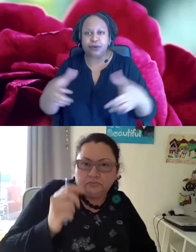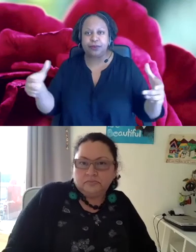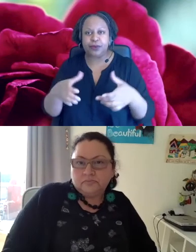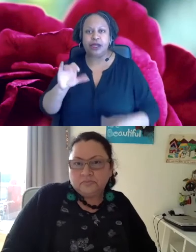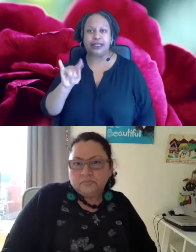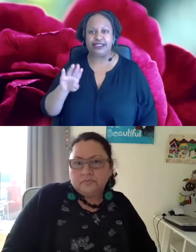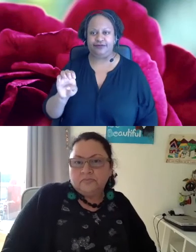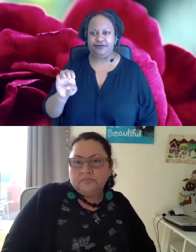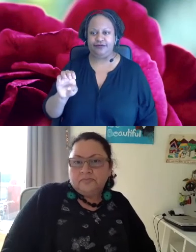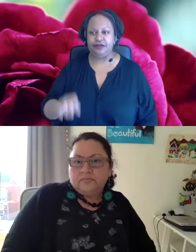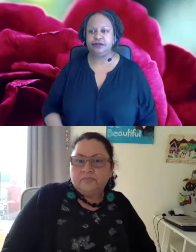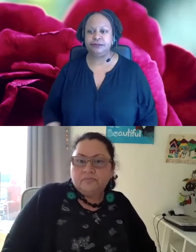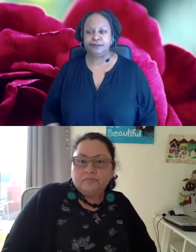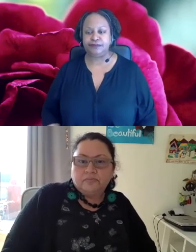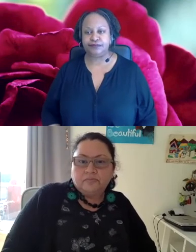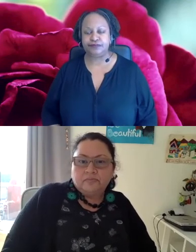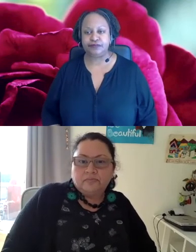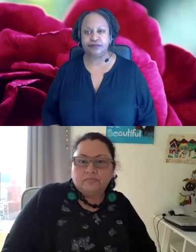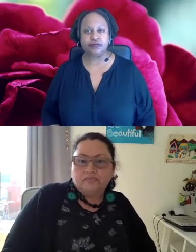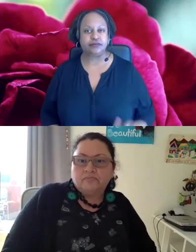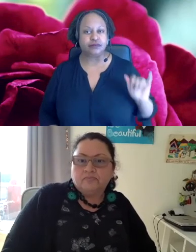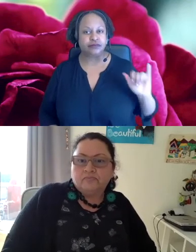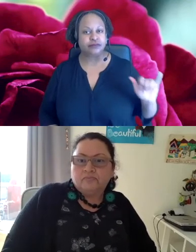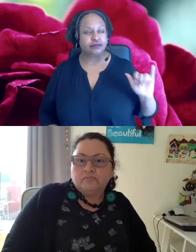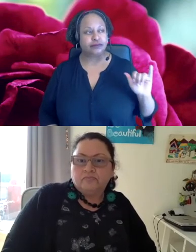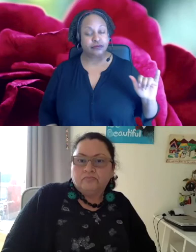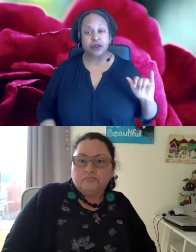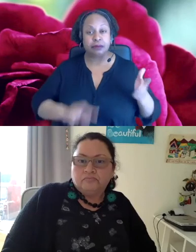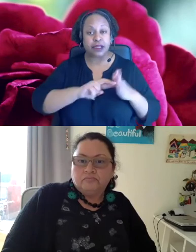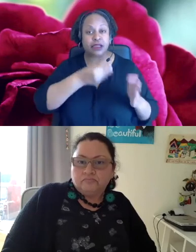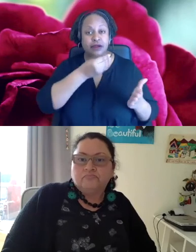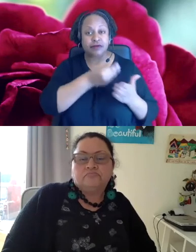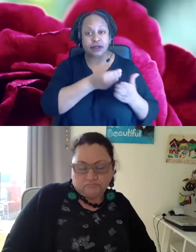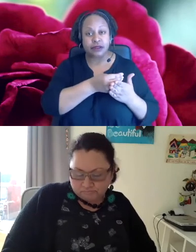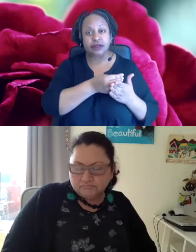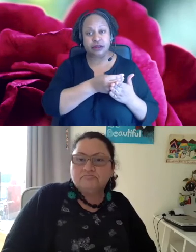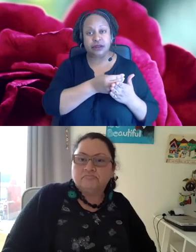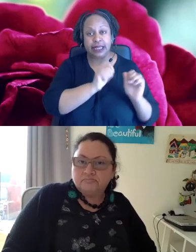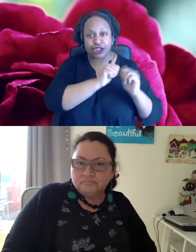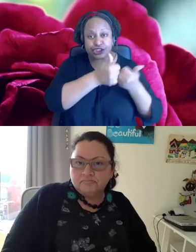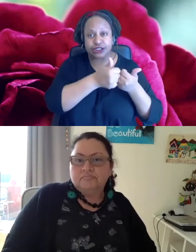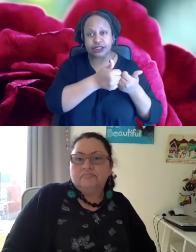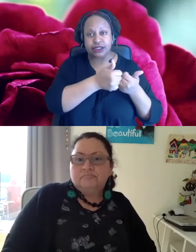the funder gives a grant to ABC Collective,